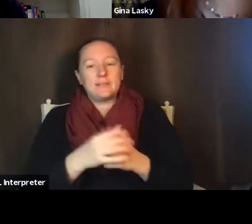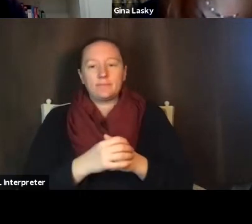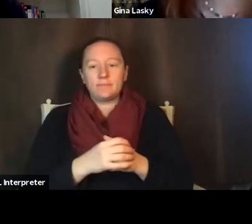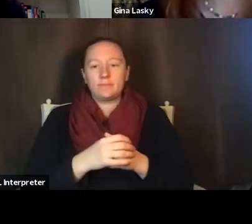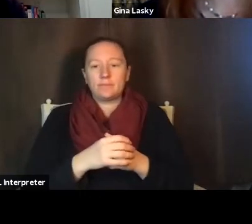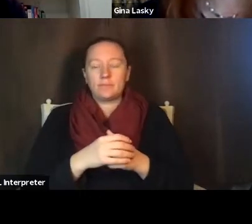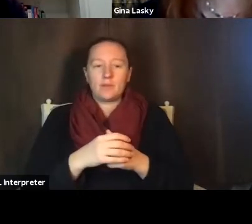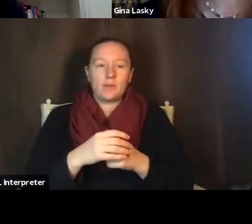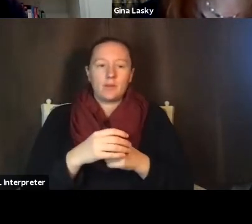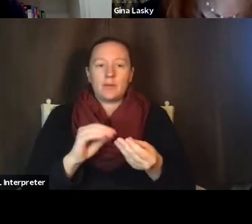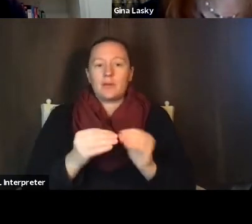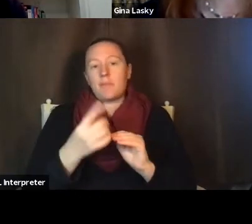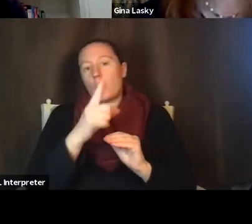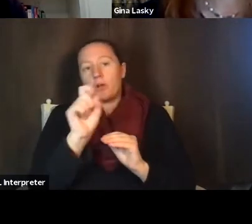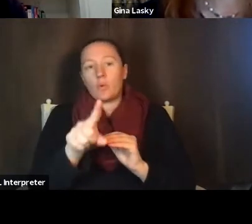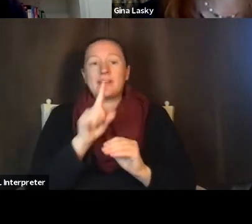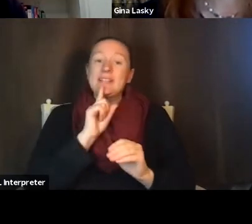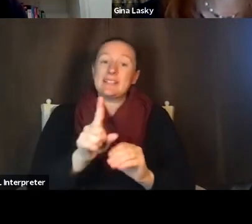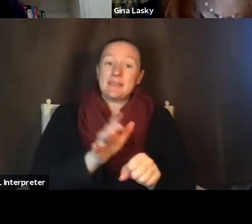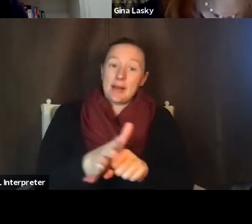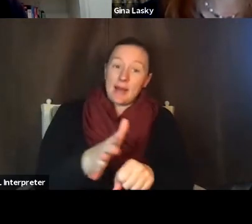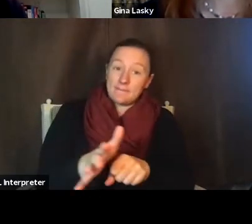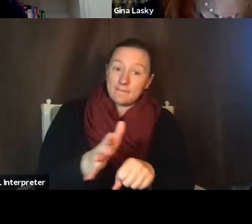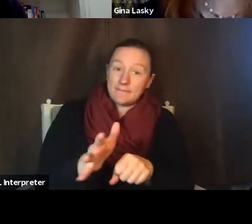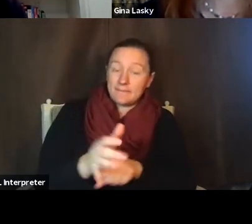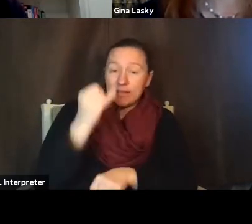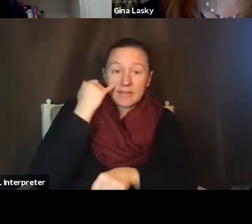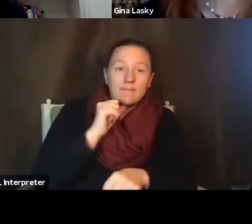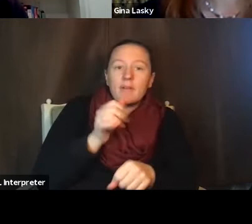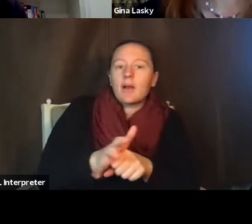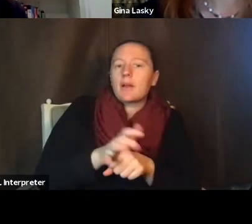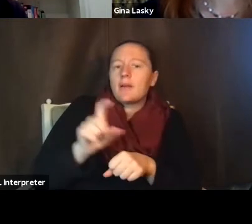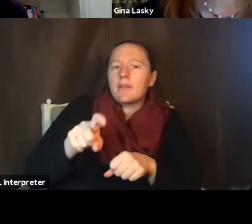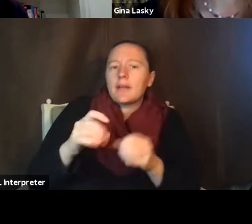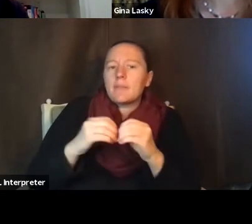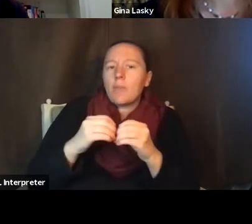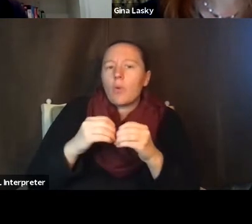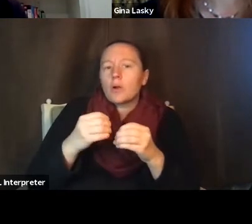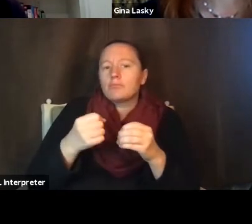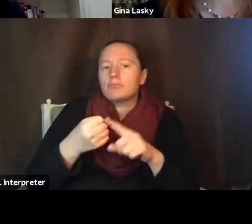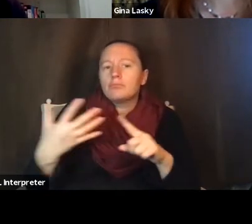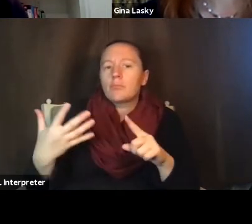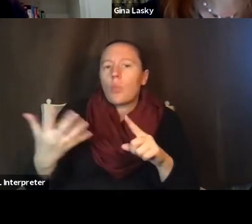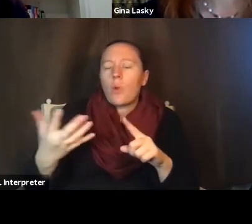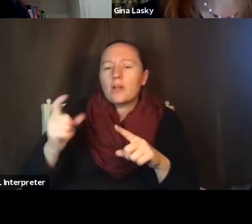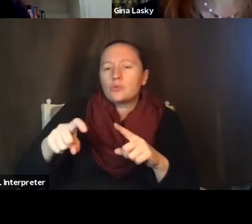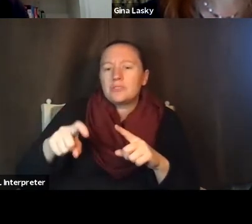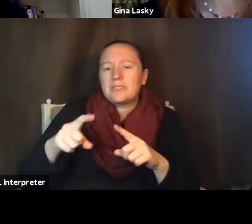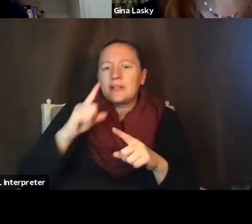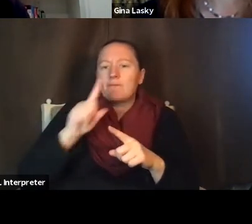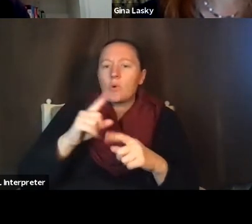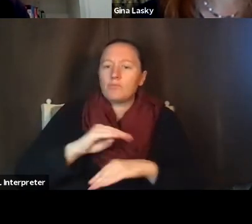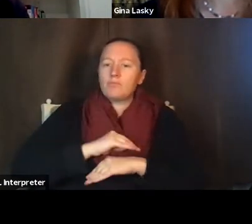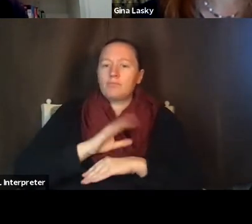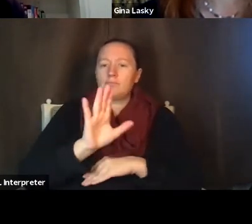regarding our behavioral health system, right? Is it enough? And if not, what do we need more of in order to meet the need of that community? So